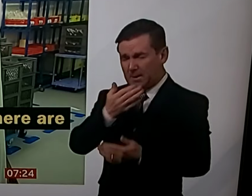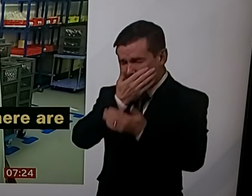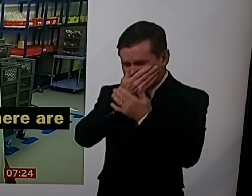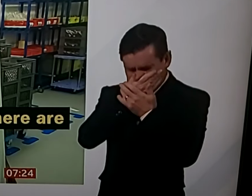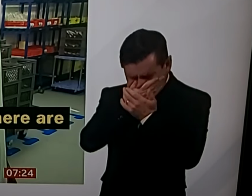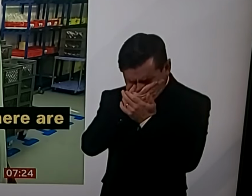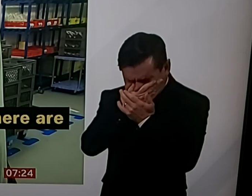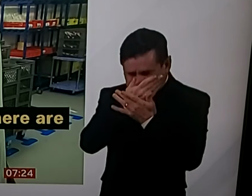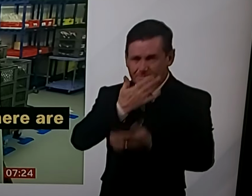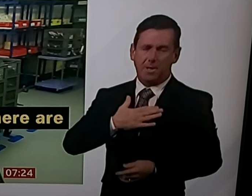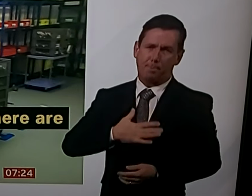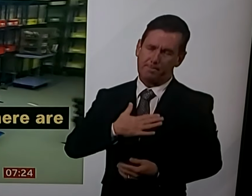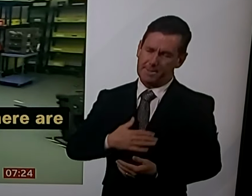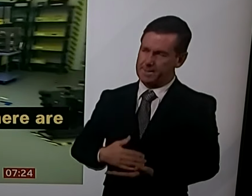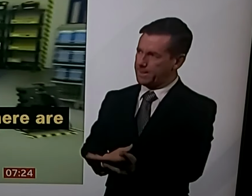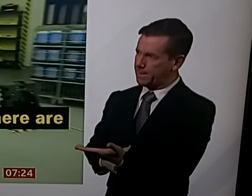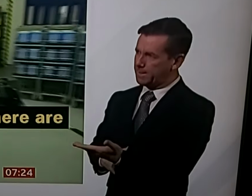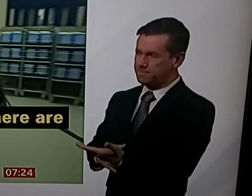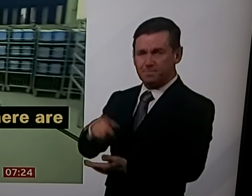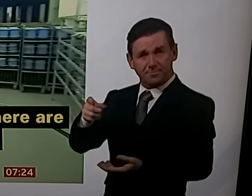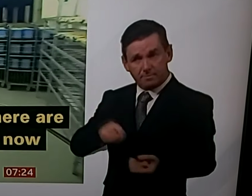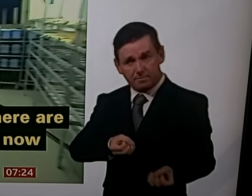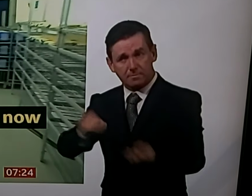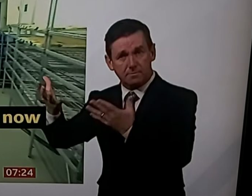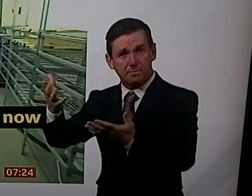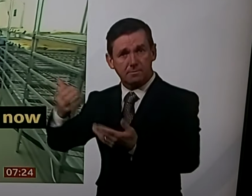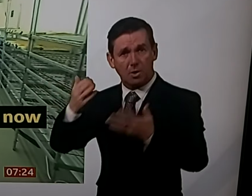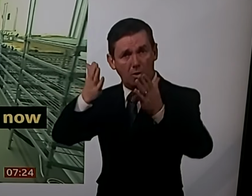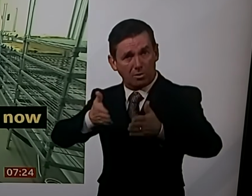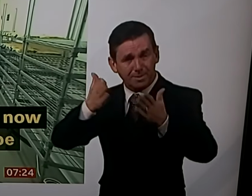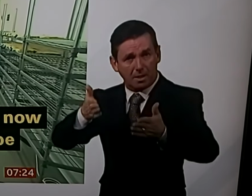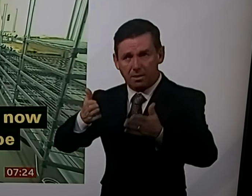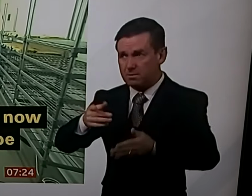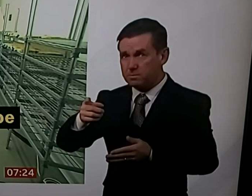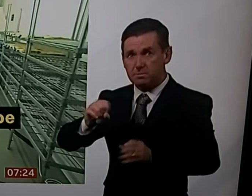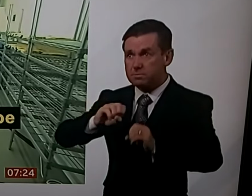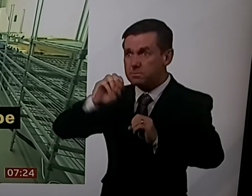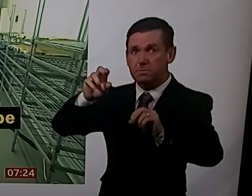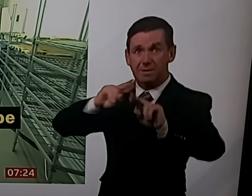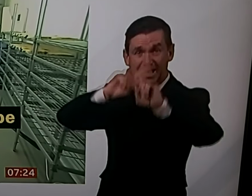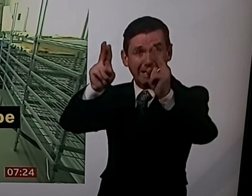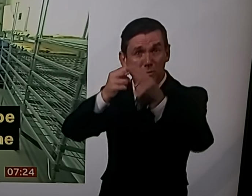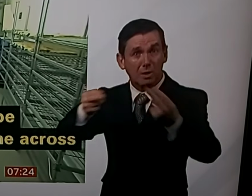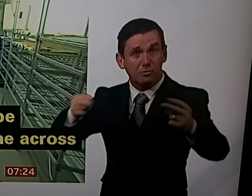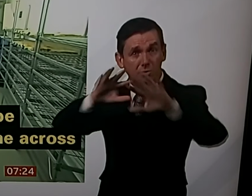Some of them right across the world, but mainly across England,